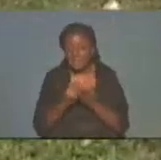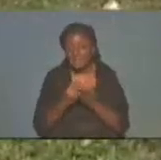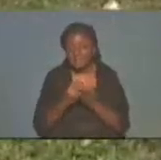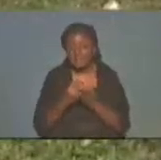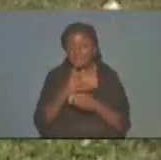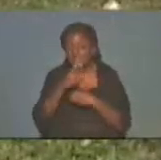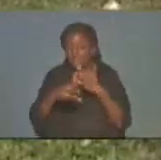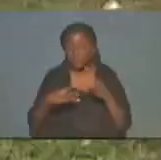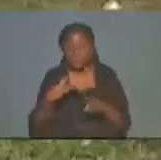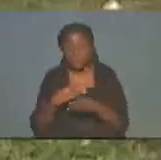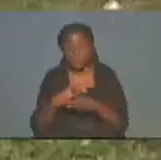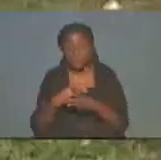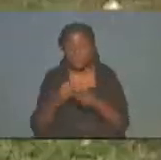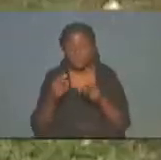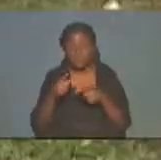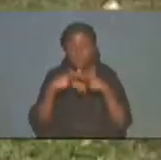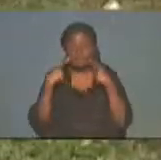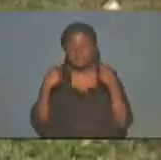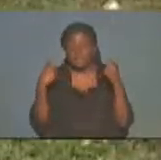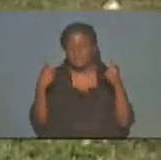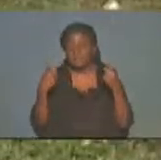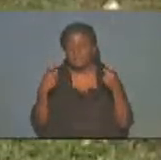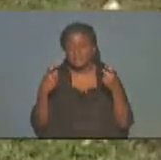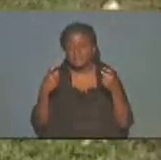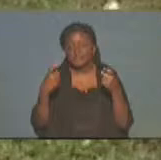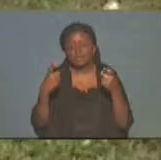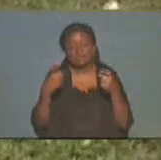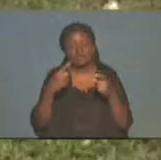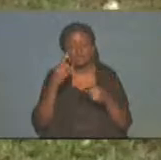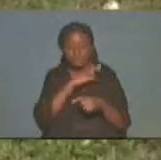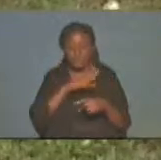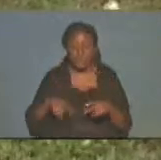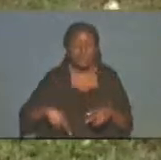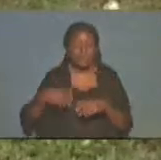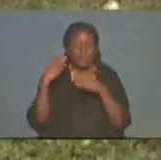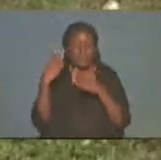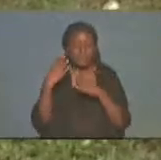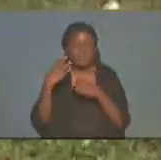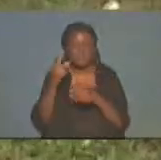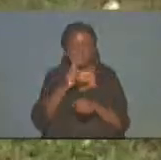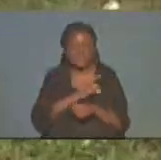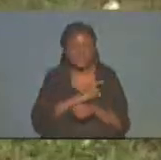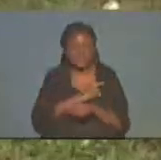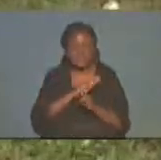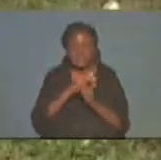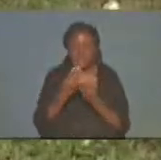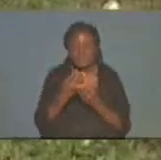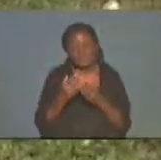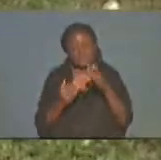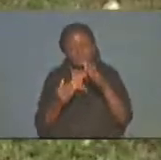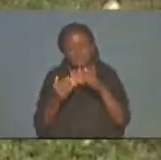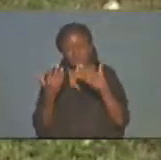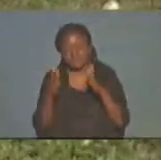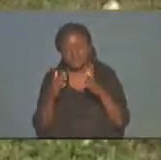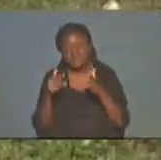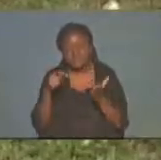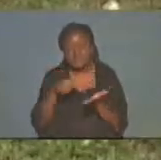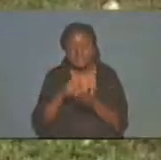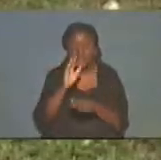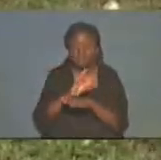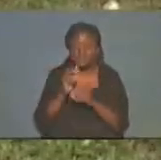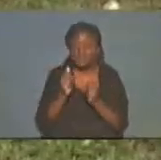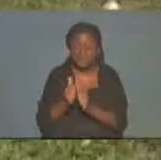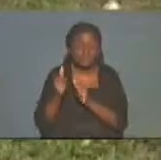famous Royal Bahamas Police Force band will be here, and we will top this afternoon off with a Junkanoo session. It is just